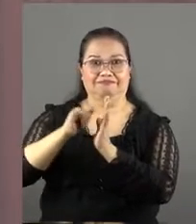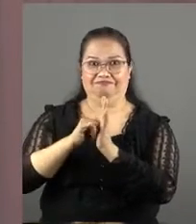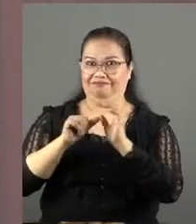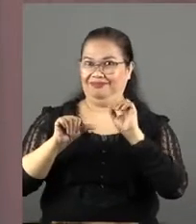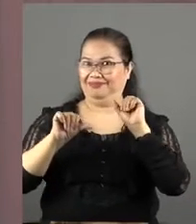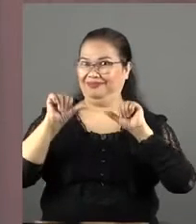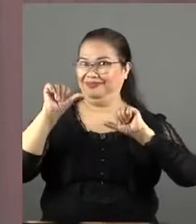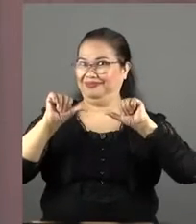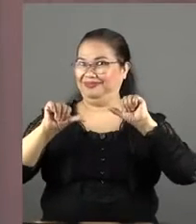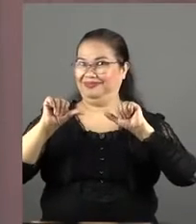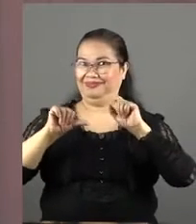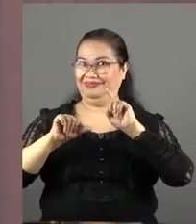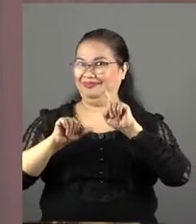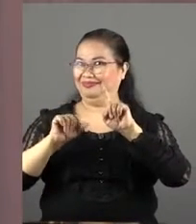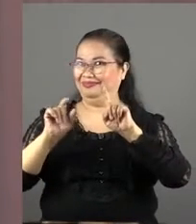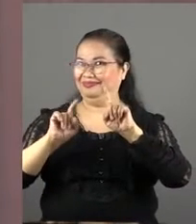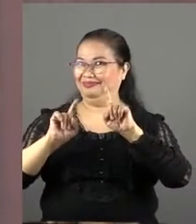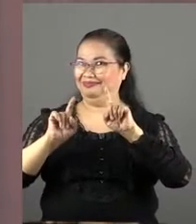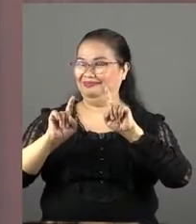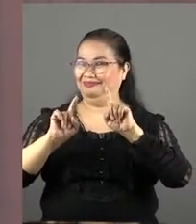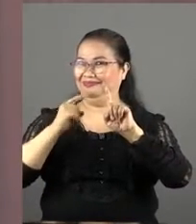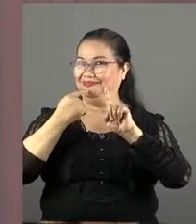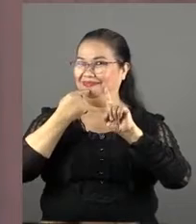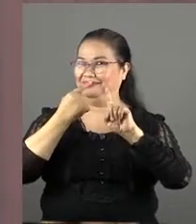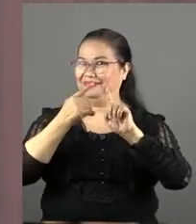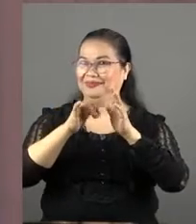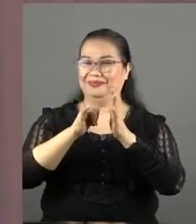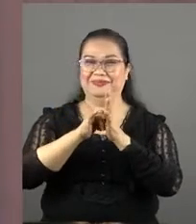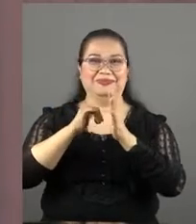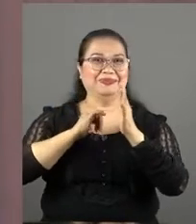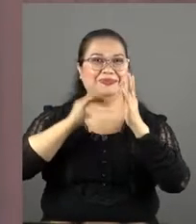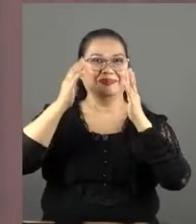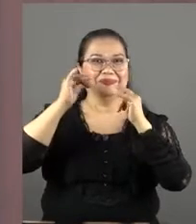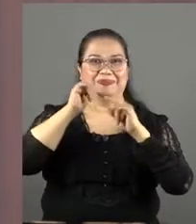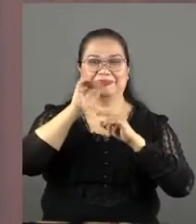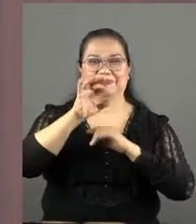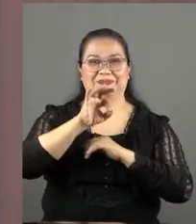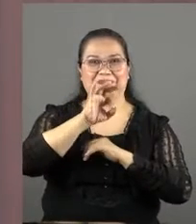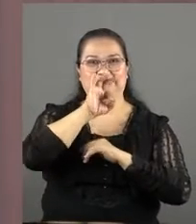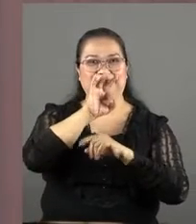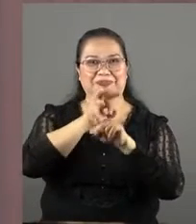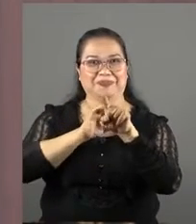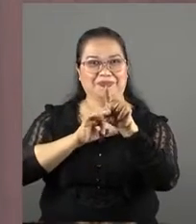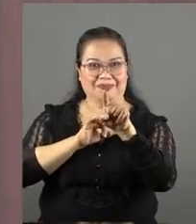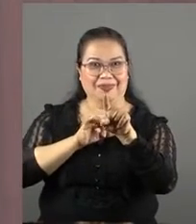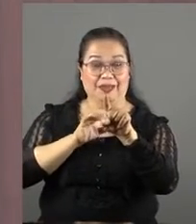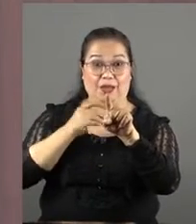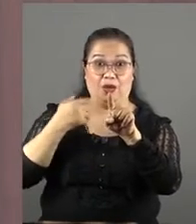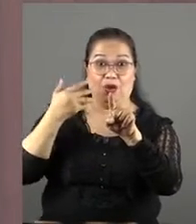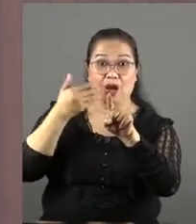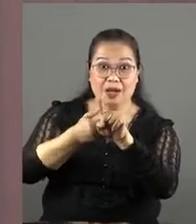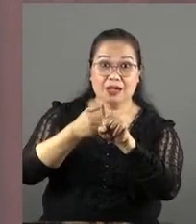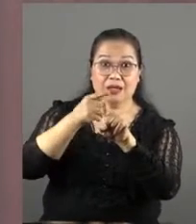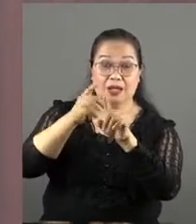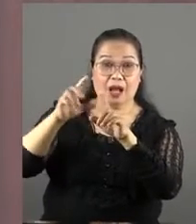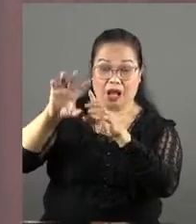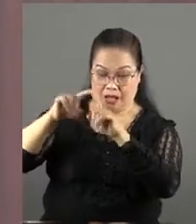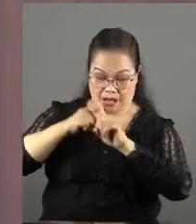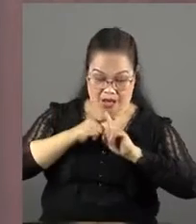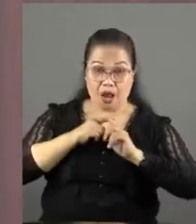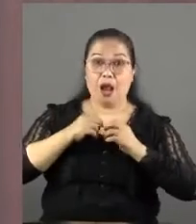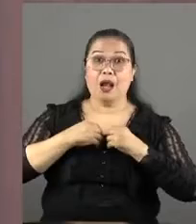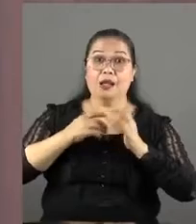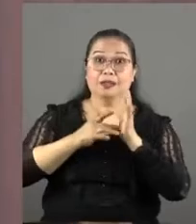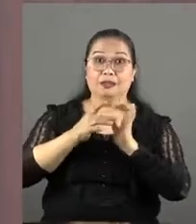doubtful where you are now. I'm sorry to say that. I hope I don't offend you, but if you came to Christ because somebody said, you just